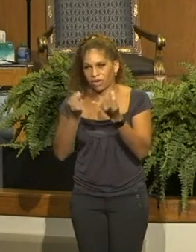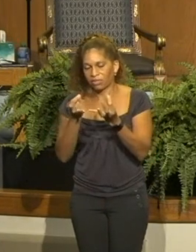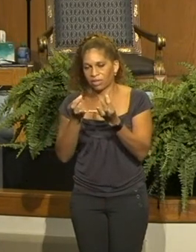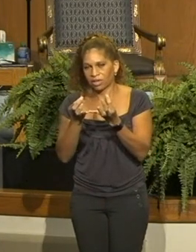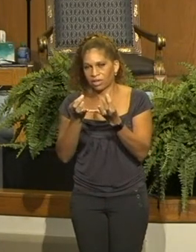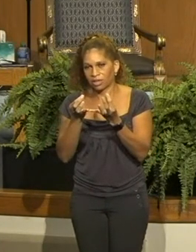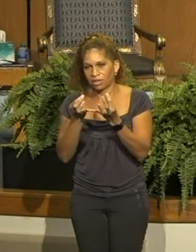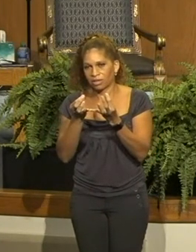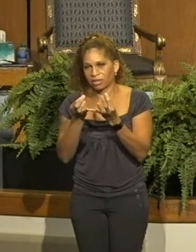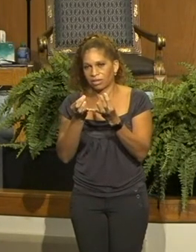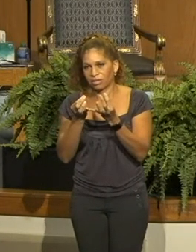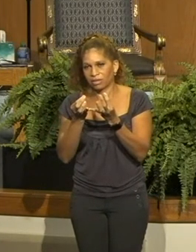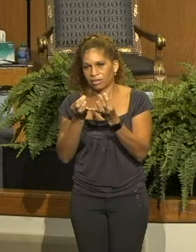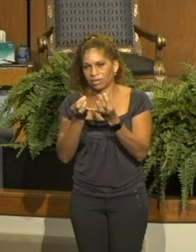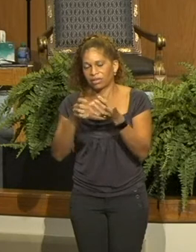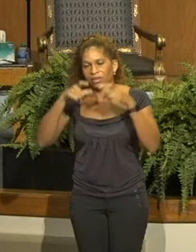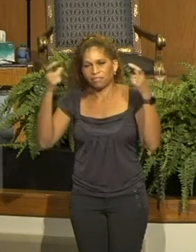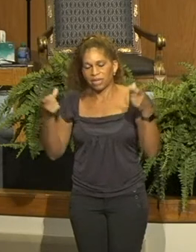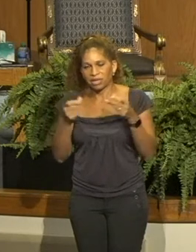And